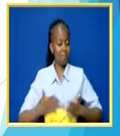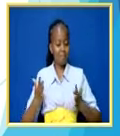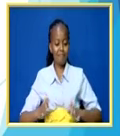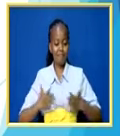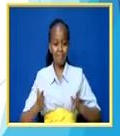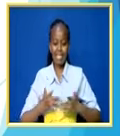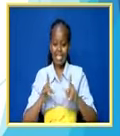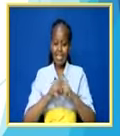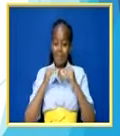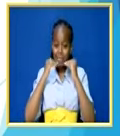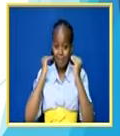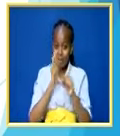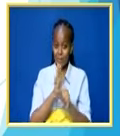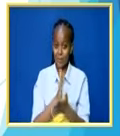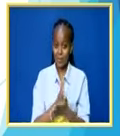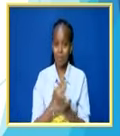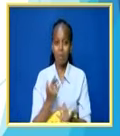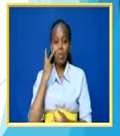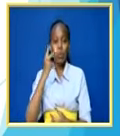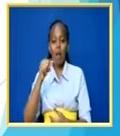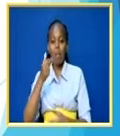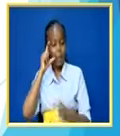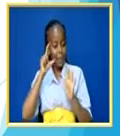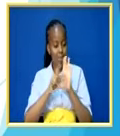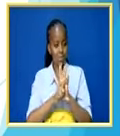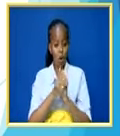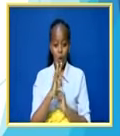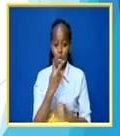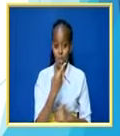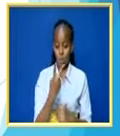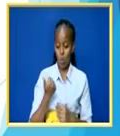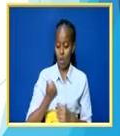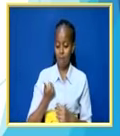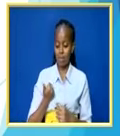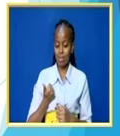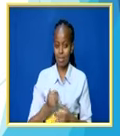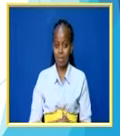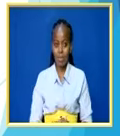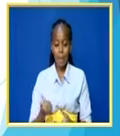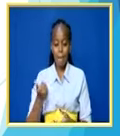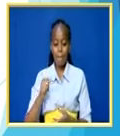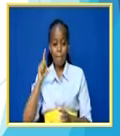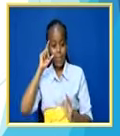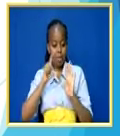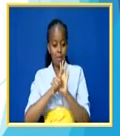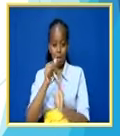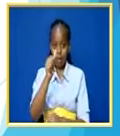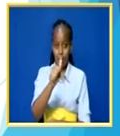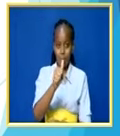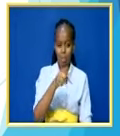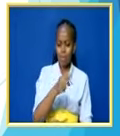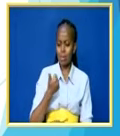are smiling. Mm-hmm. Let's look at the pictures of the two girls. Oh, boy. Picture A. Mm-hmm. Is